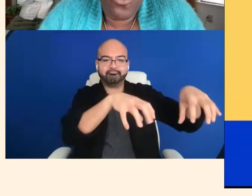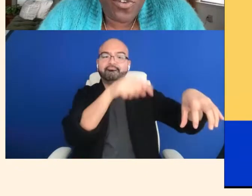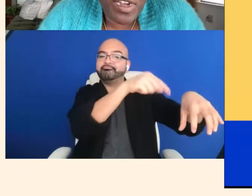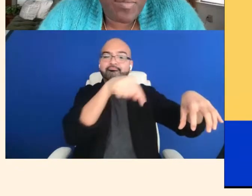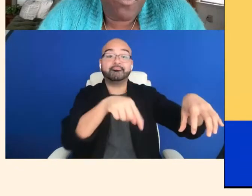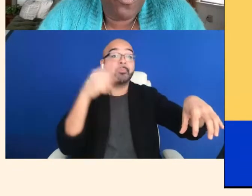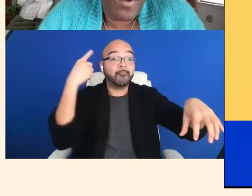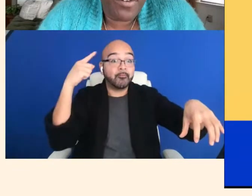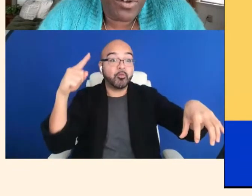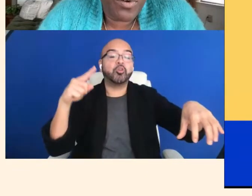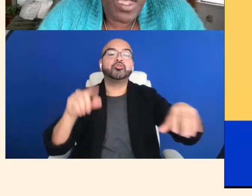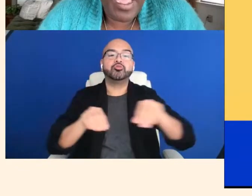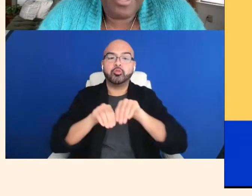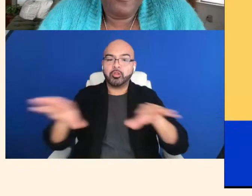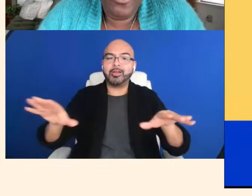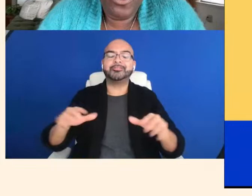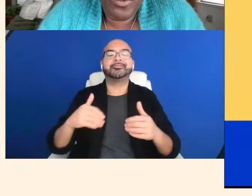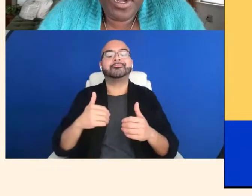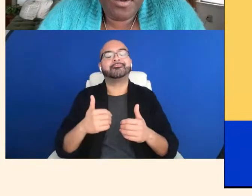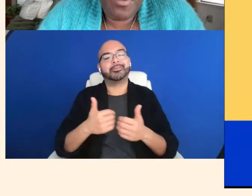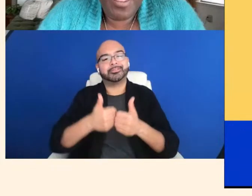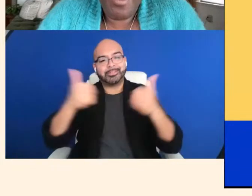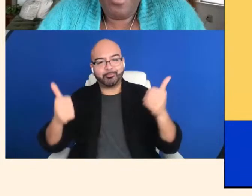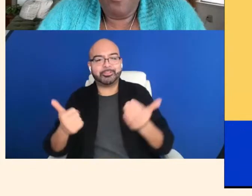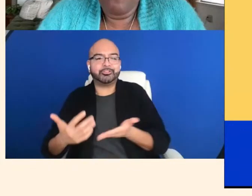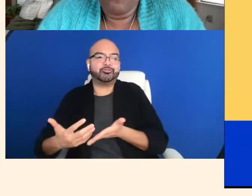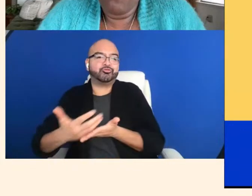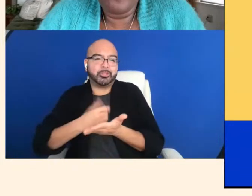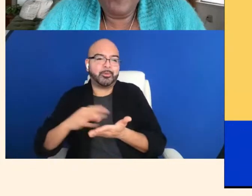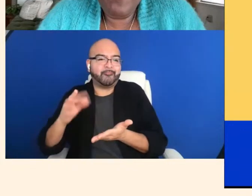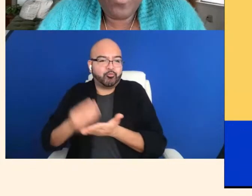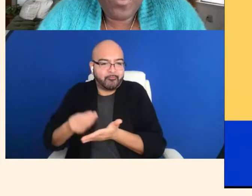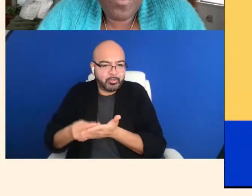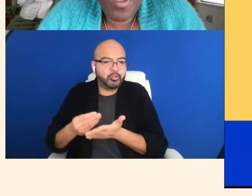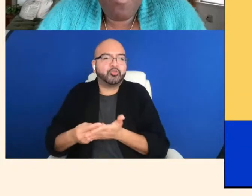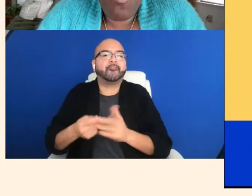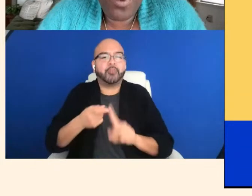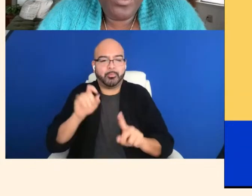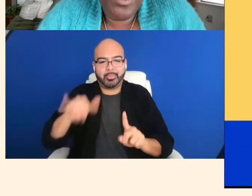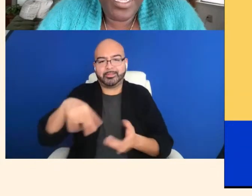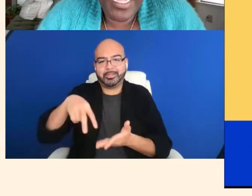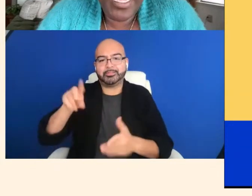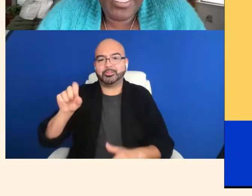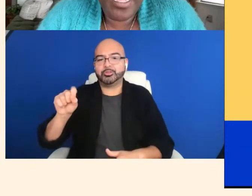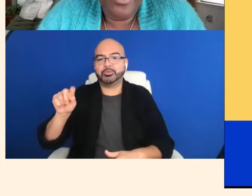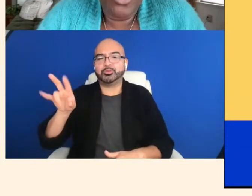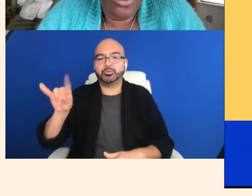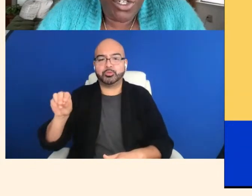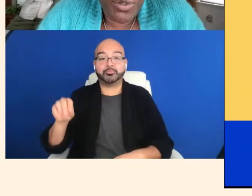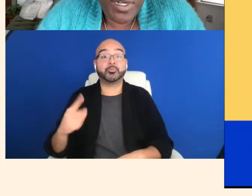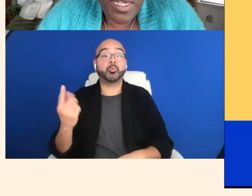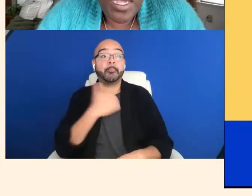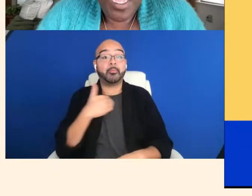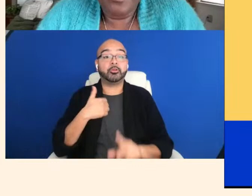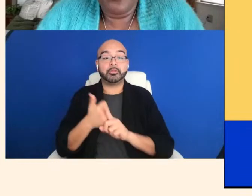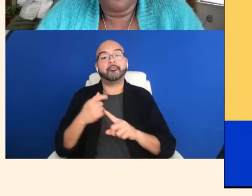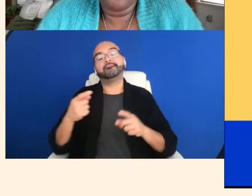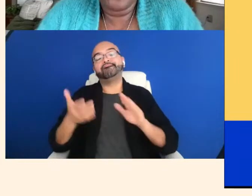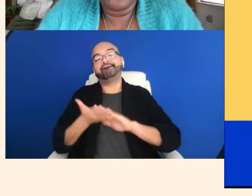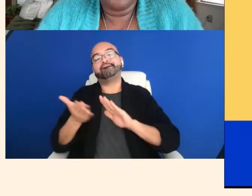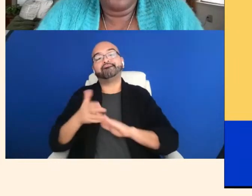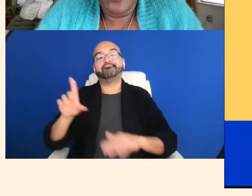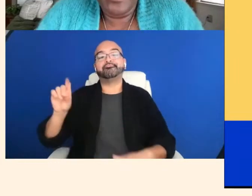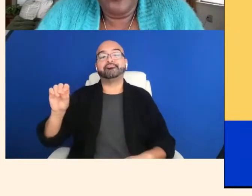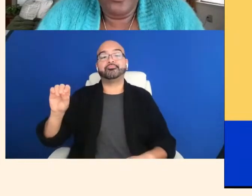separate stream of revenue out of the studio. One member runs a dojo,